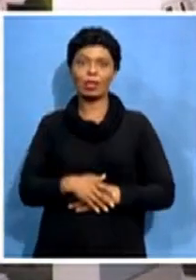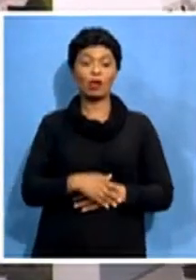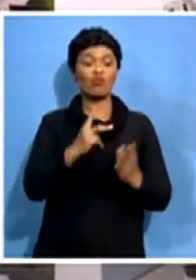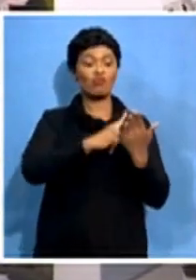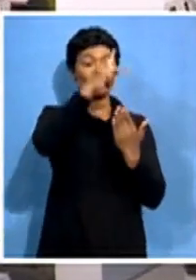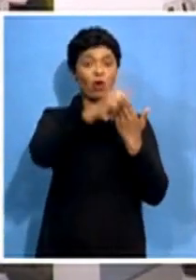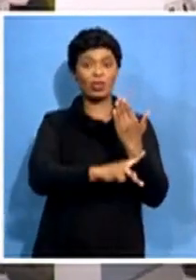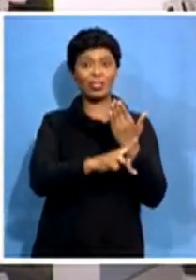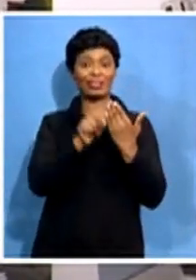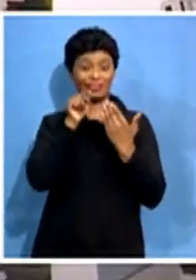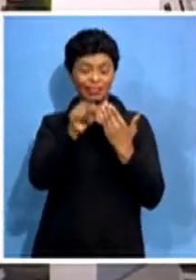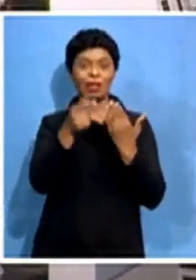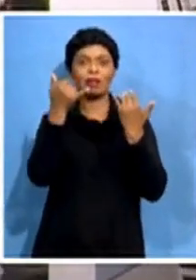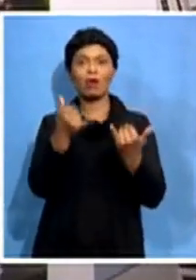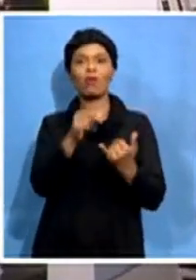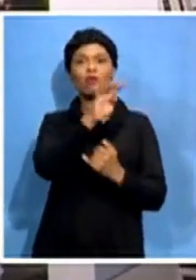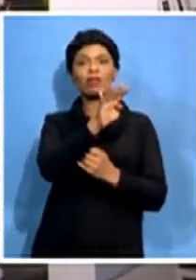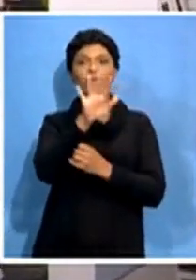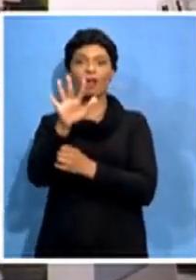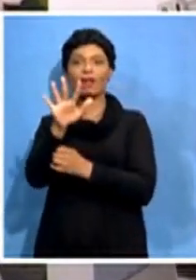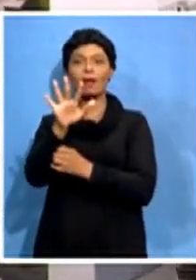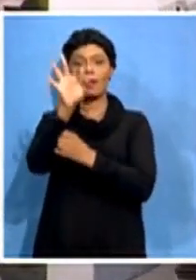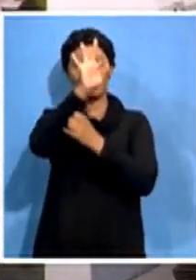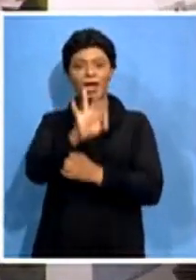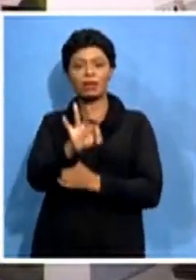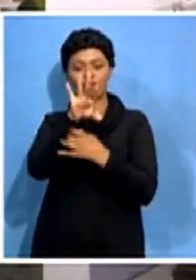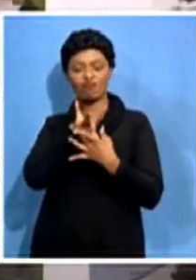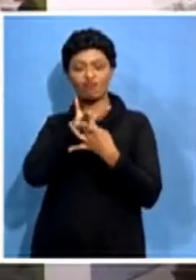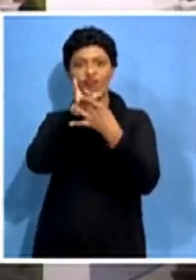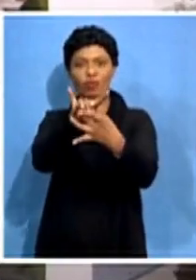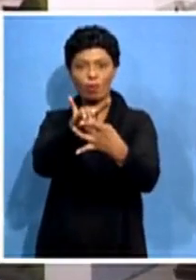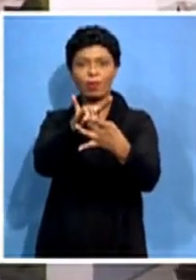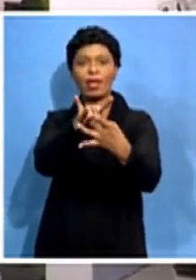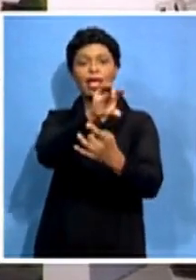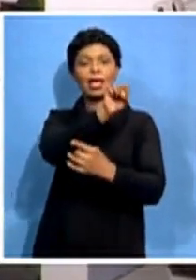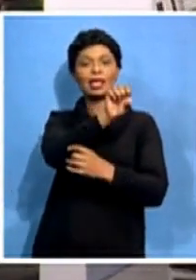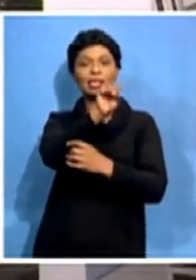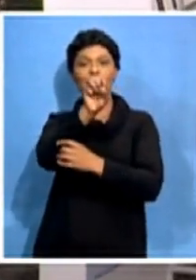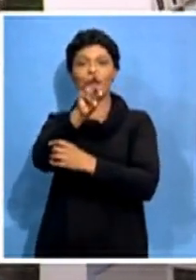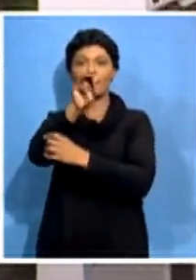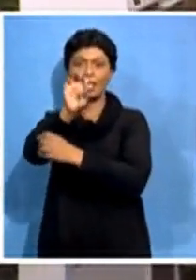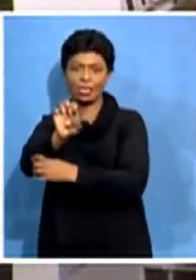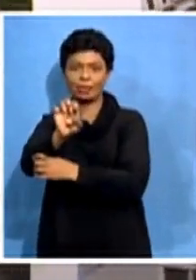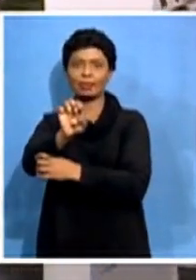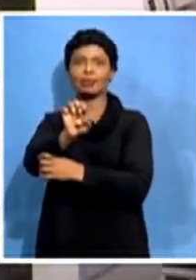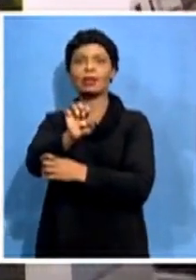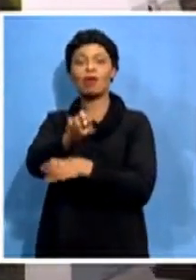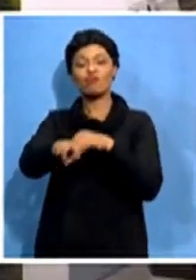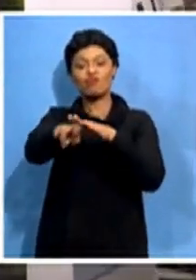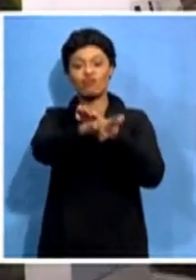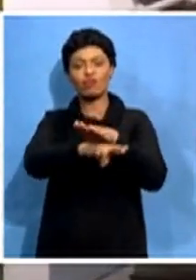45% of spend on SMMEs, primarily from this region of Tshwane and Mamelodi. And